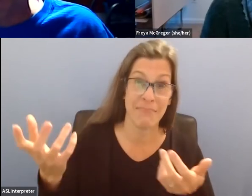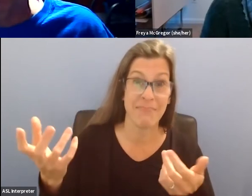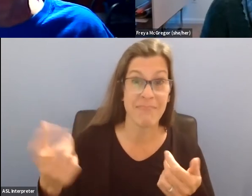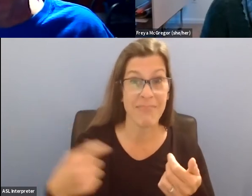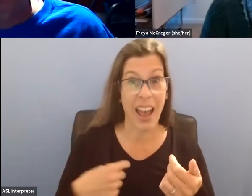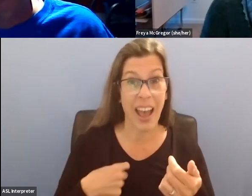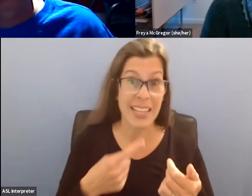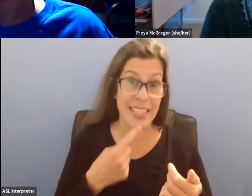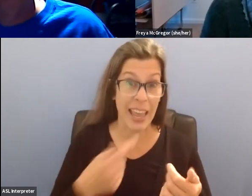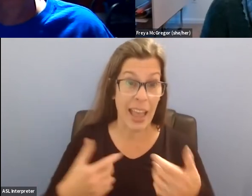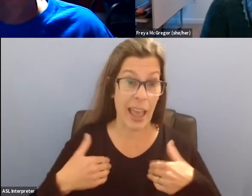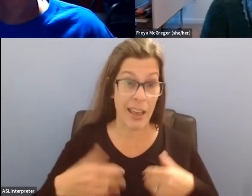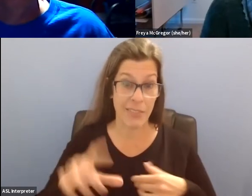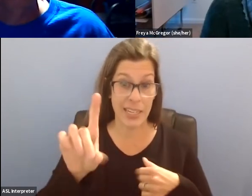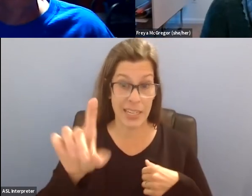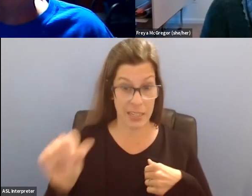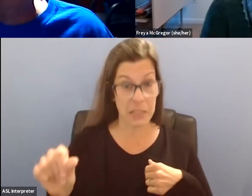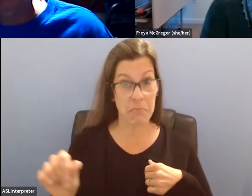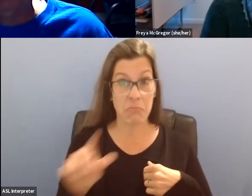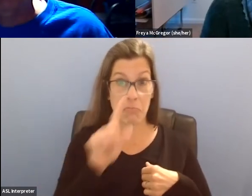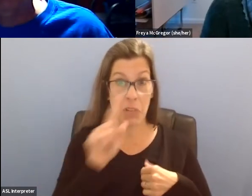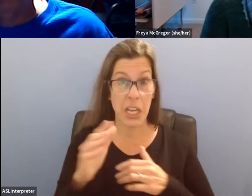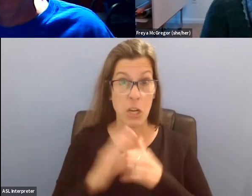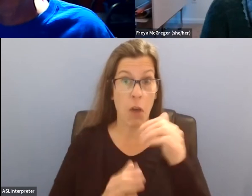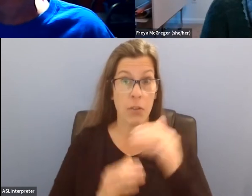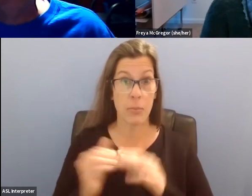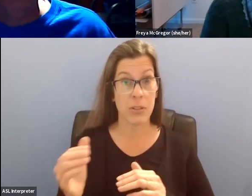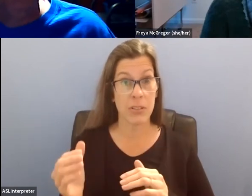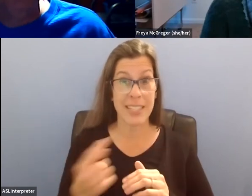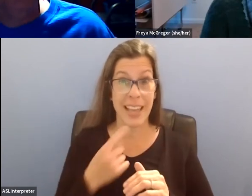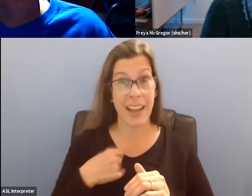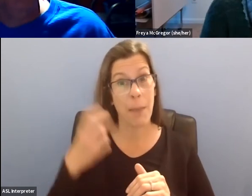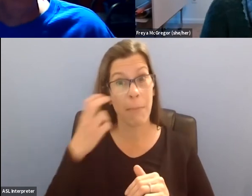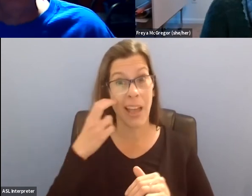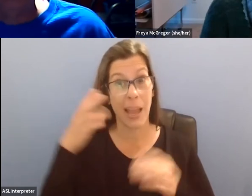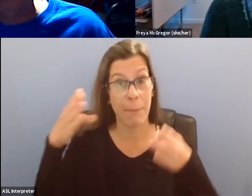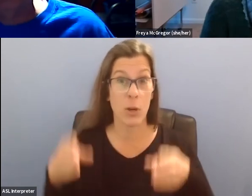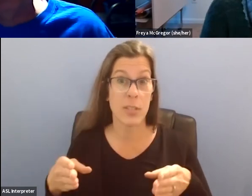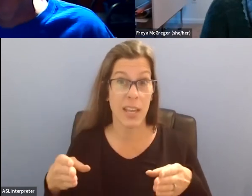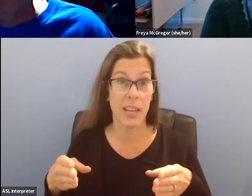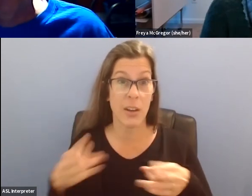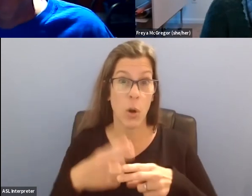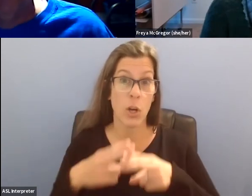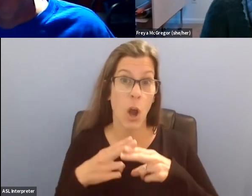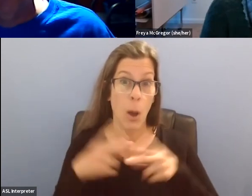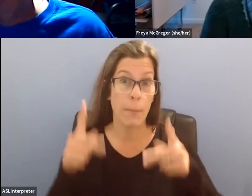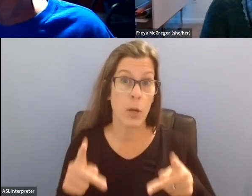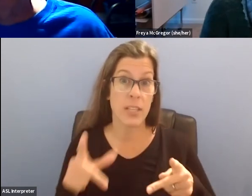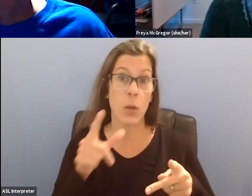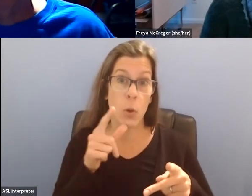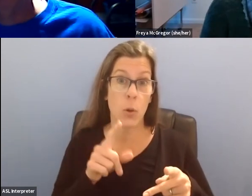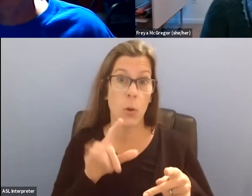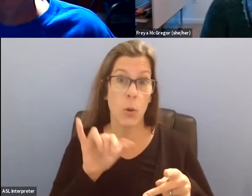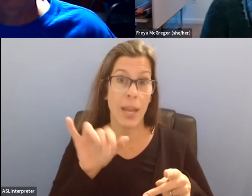disability and I'm very comfortable saying I'm a blind person, uh, or a person who is blind. What I